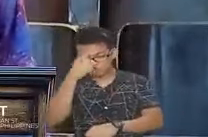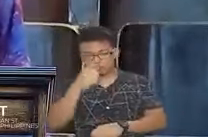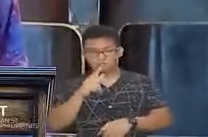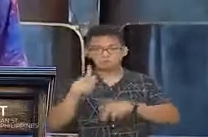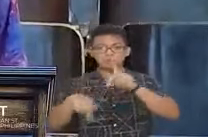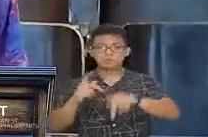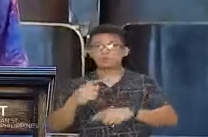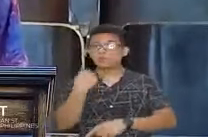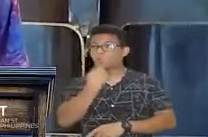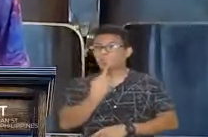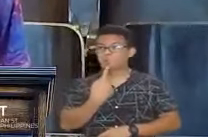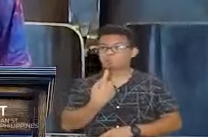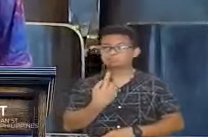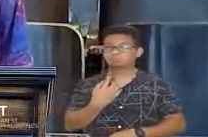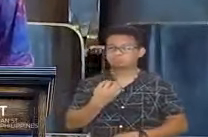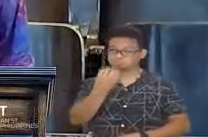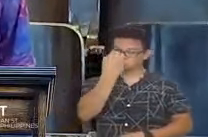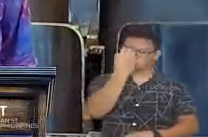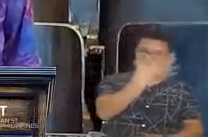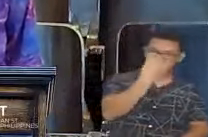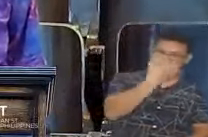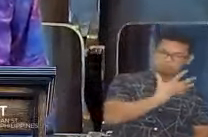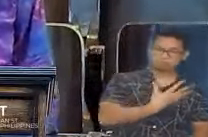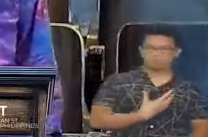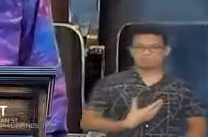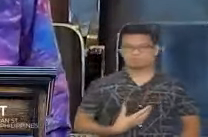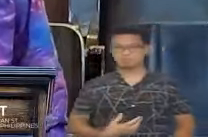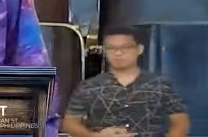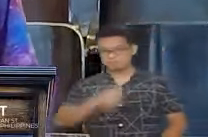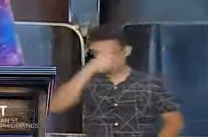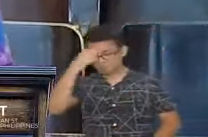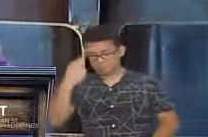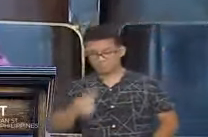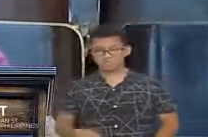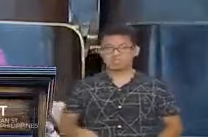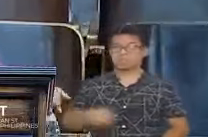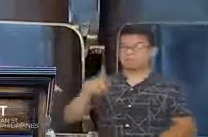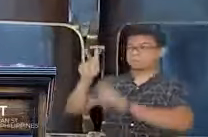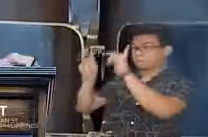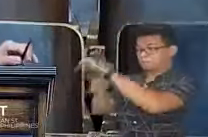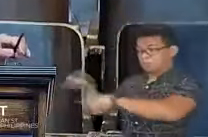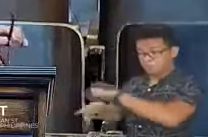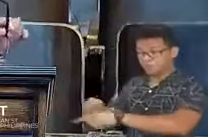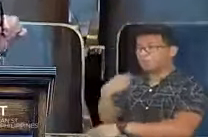Dino di? Oh, mo magsabutan eh.